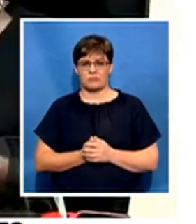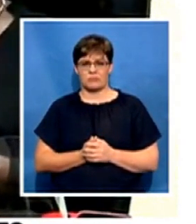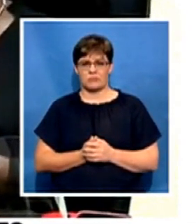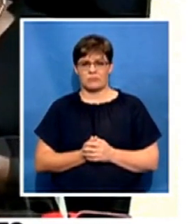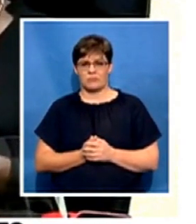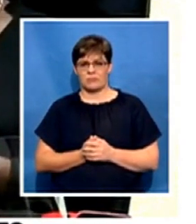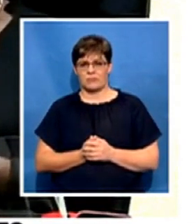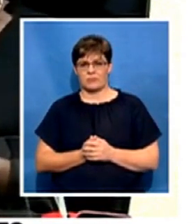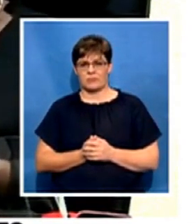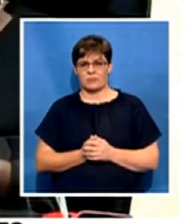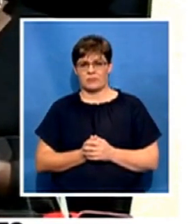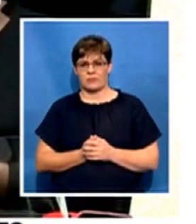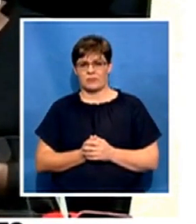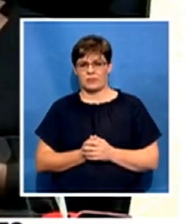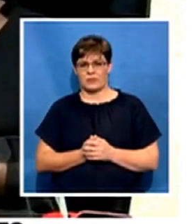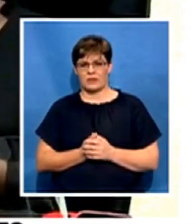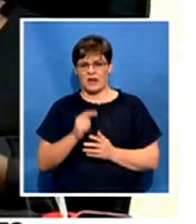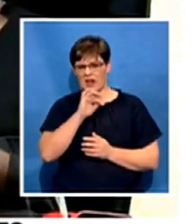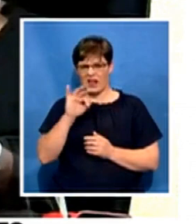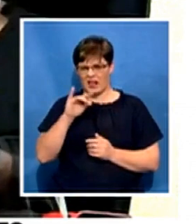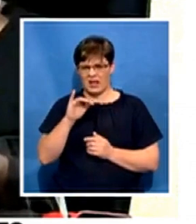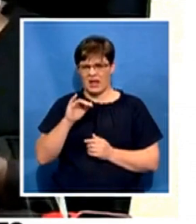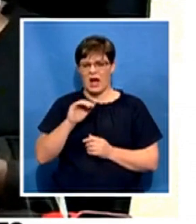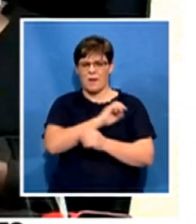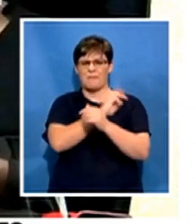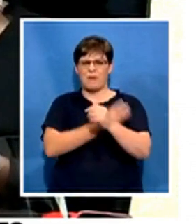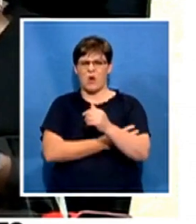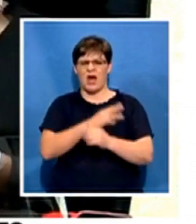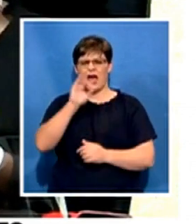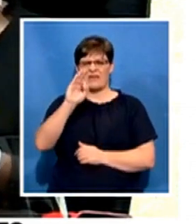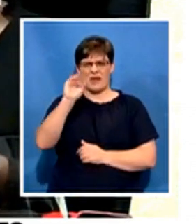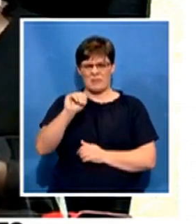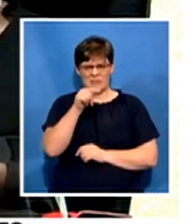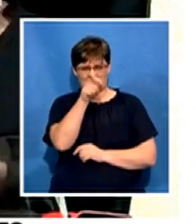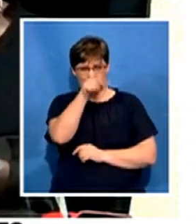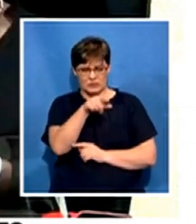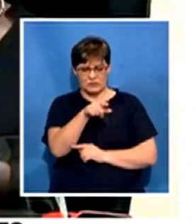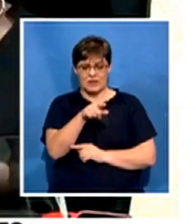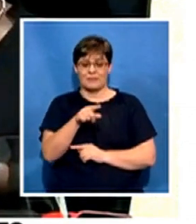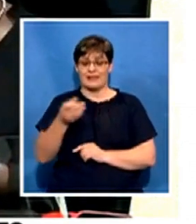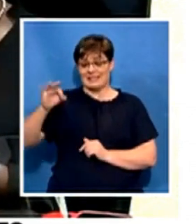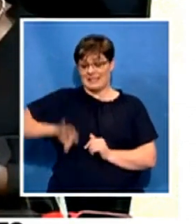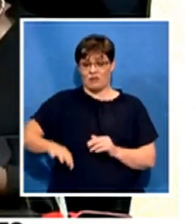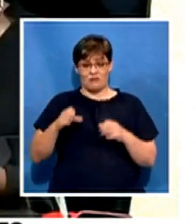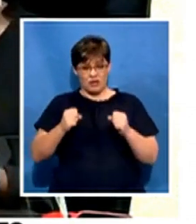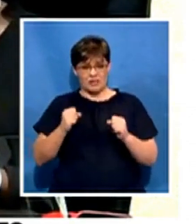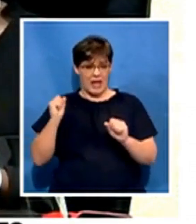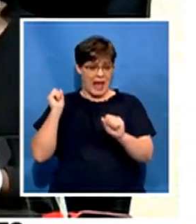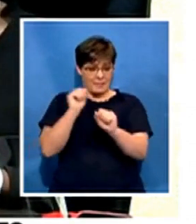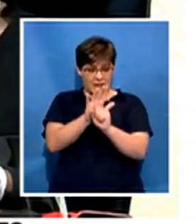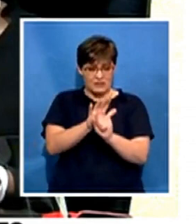Ndayedzo, Power FM. The salary freeze, huge implication on local government elections, and Tito's